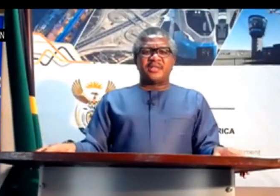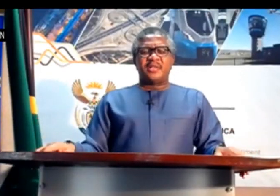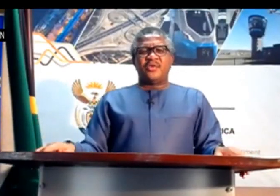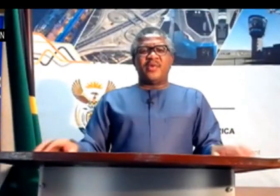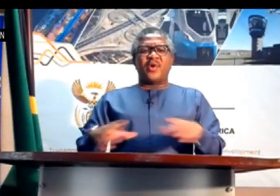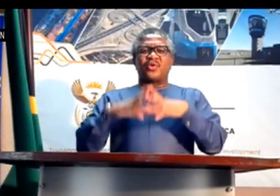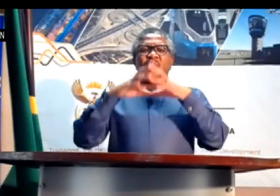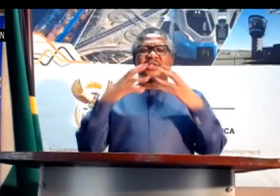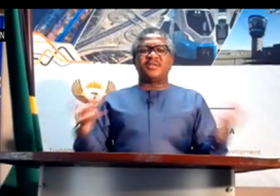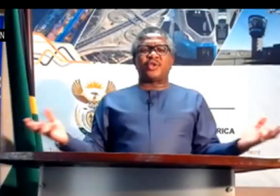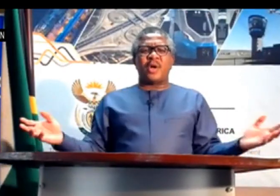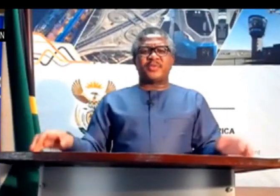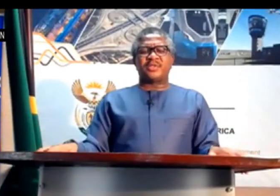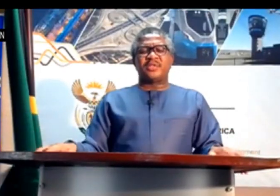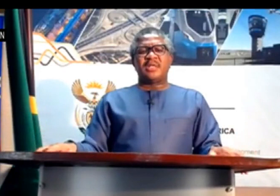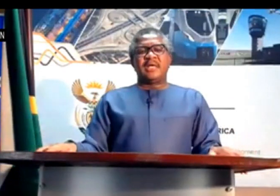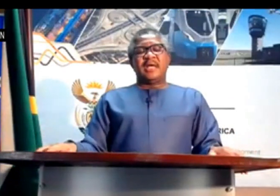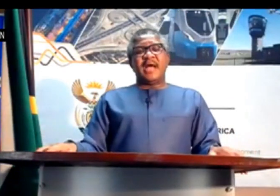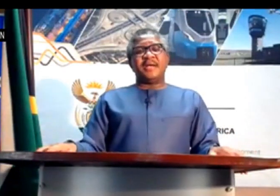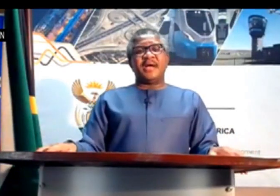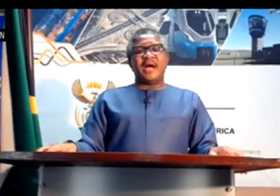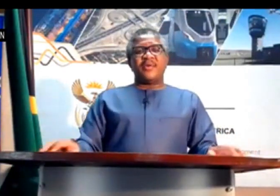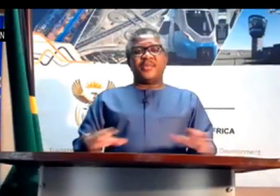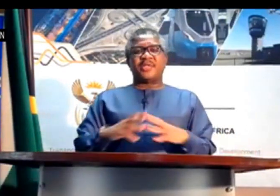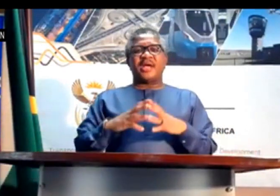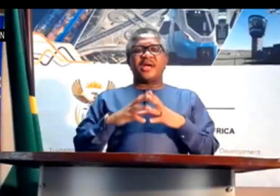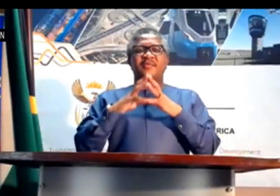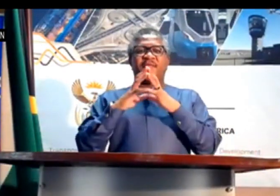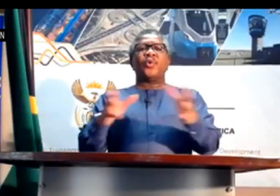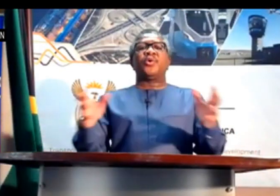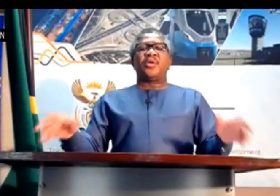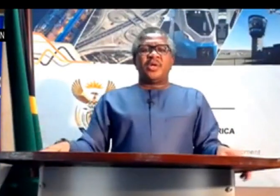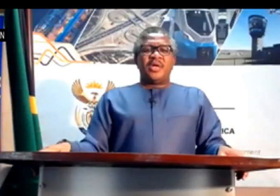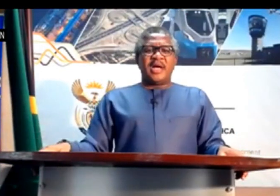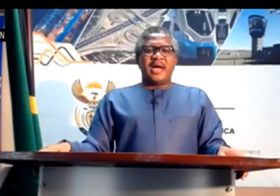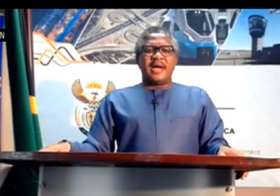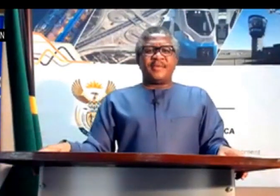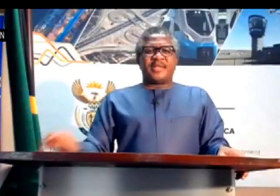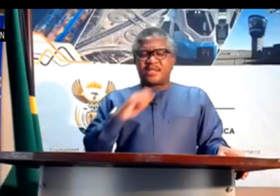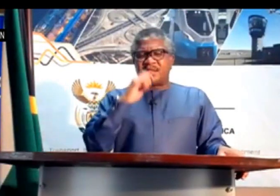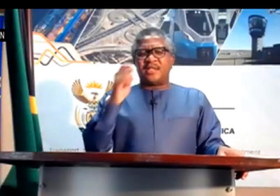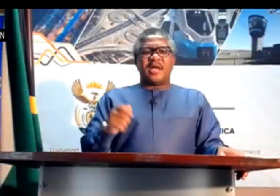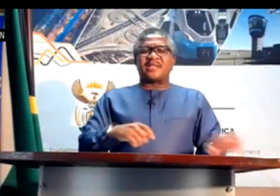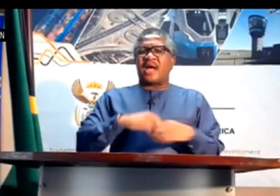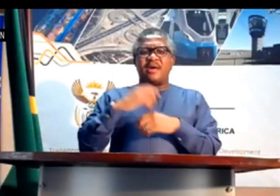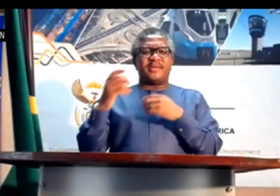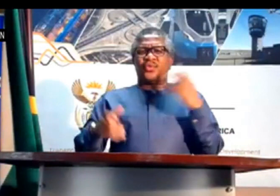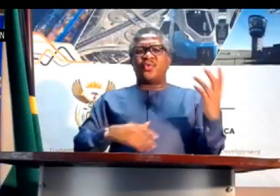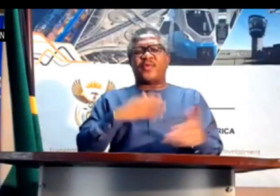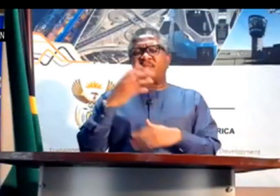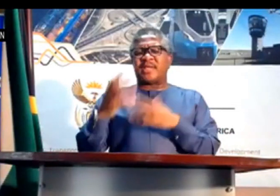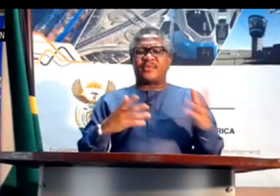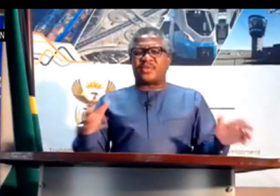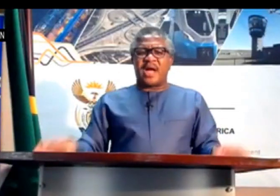sick. We've got no symptoms. And I will be taking full testing, as I